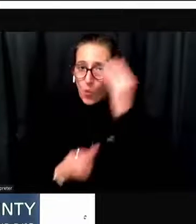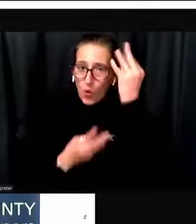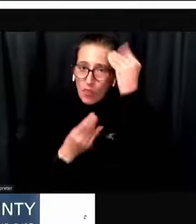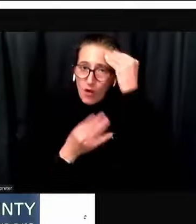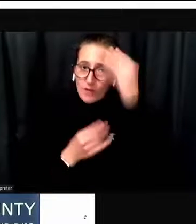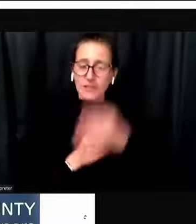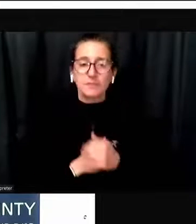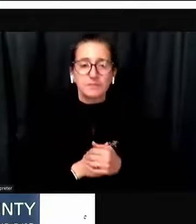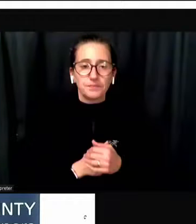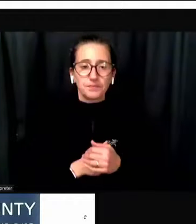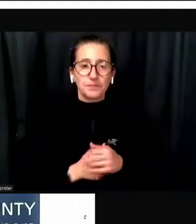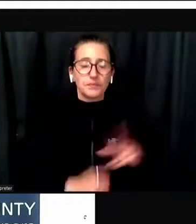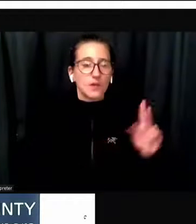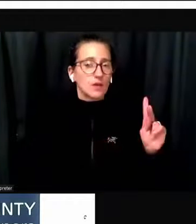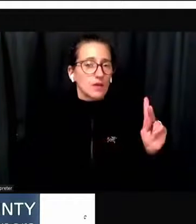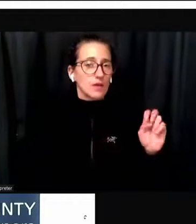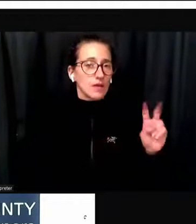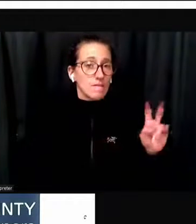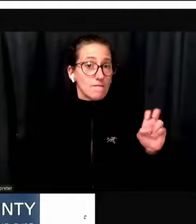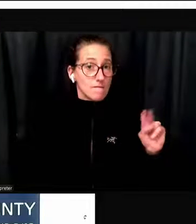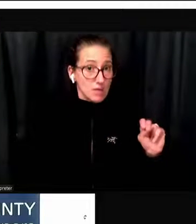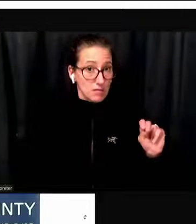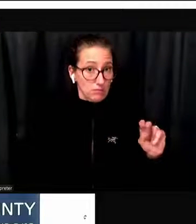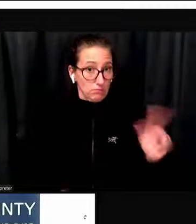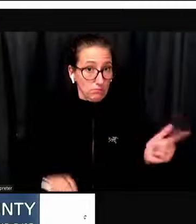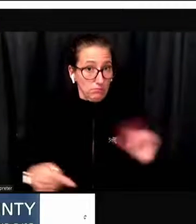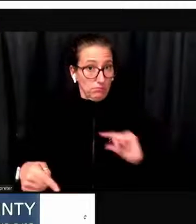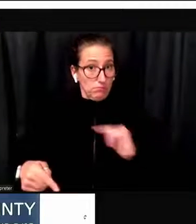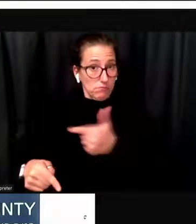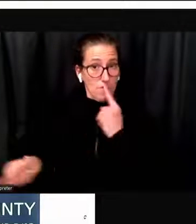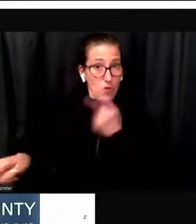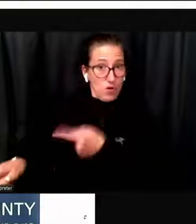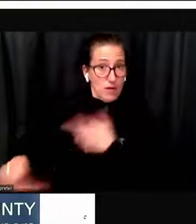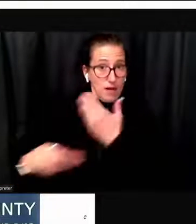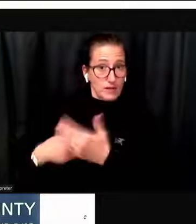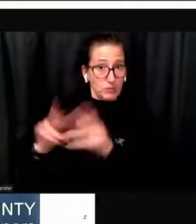I can, Marcus. Kathy, can you hear us?